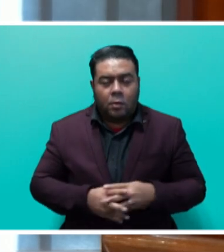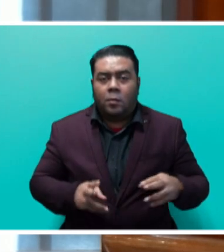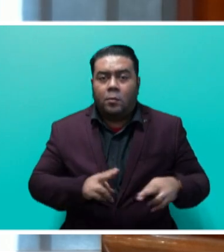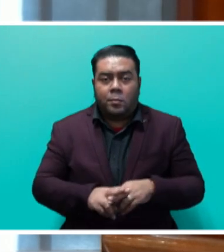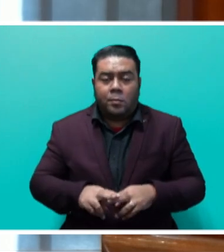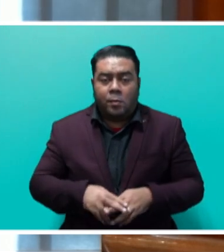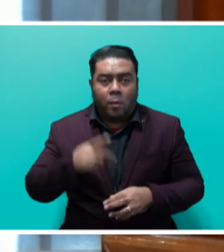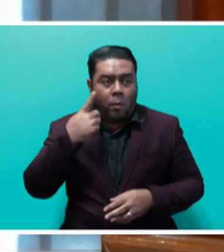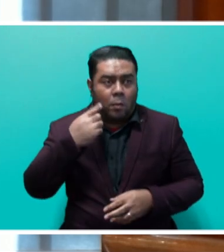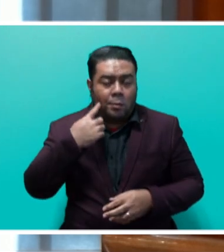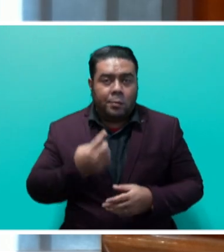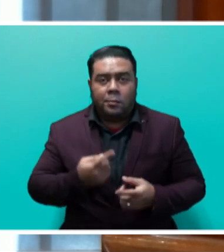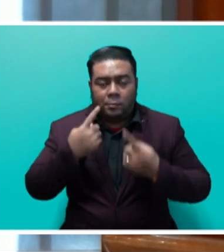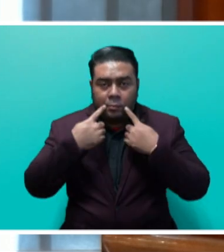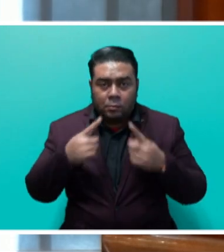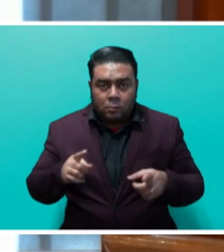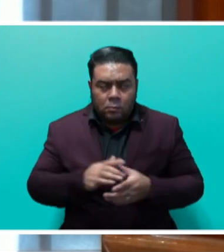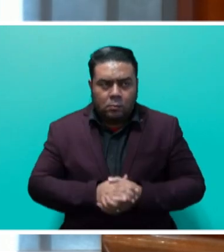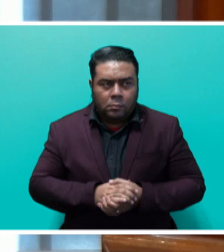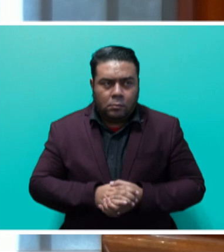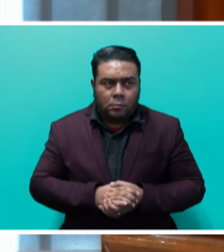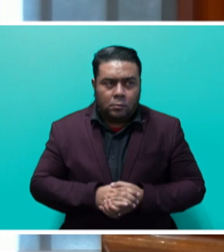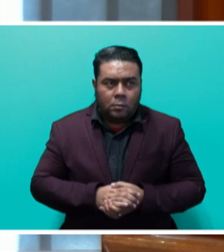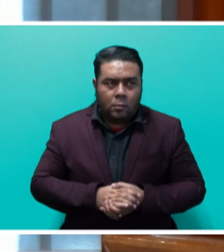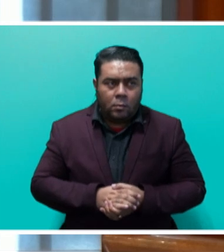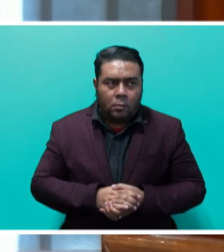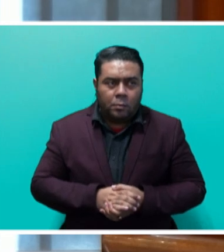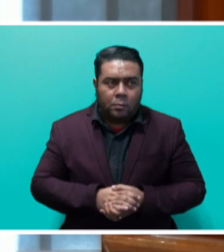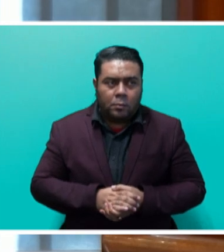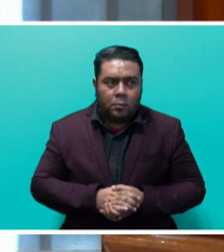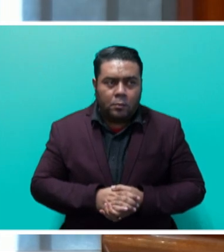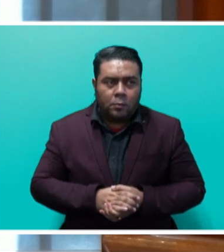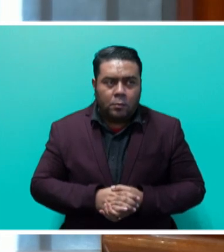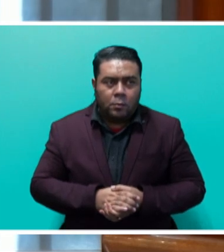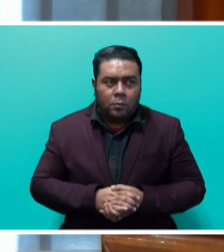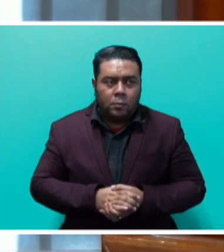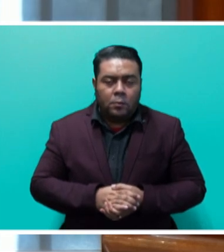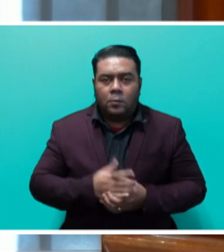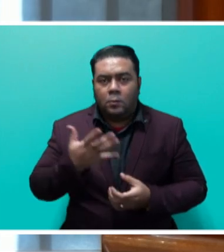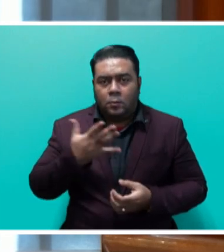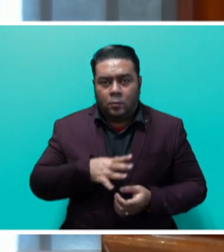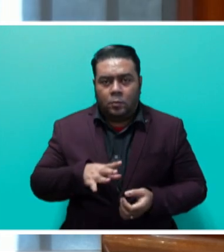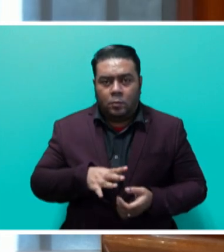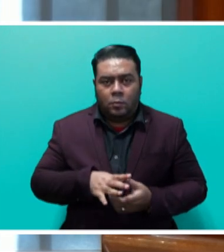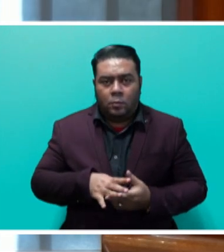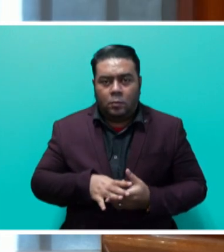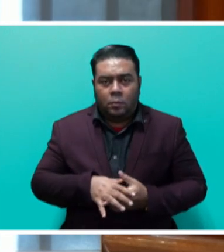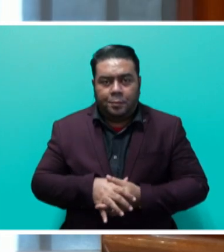Water formally announced that they are exploring commercial agricultural opportunities to